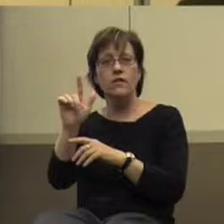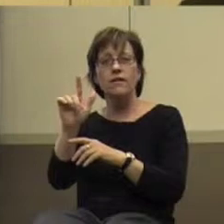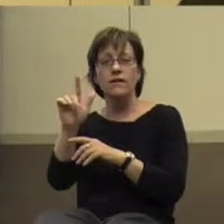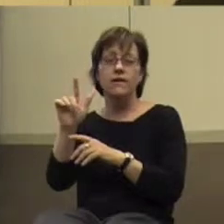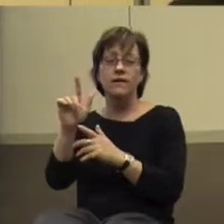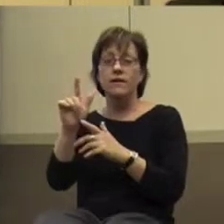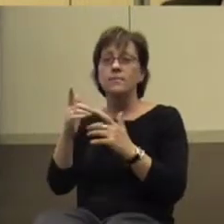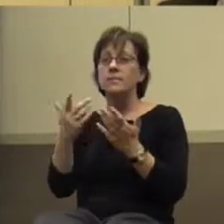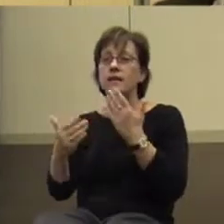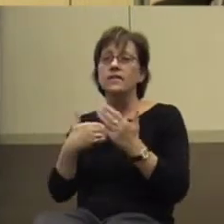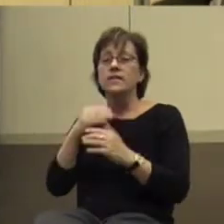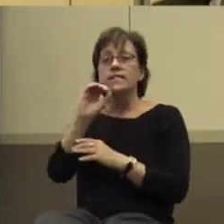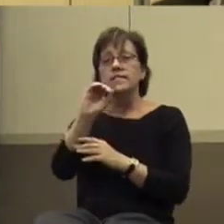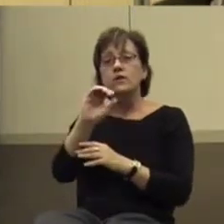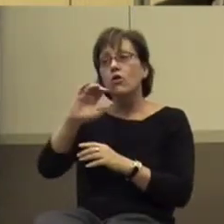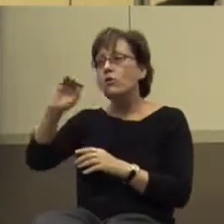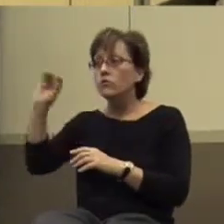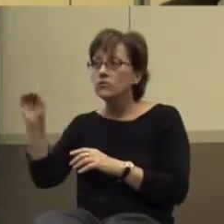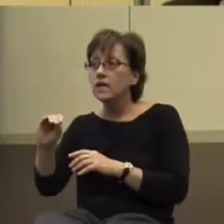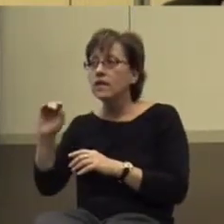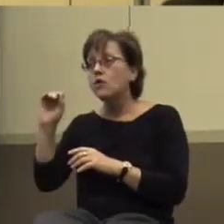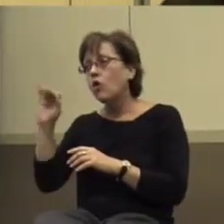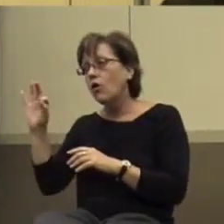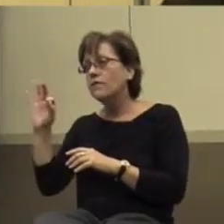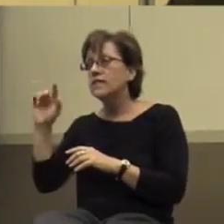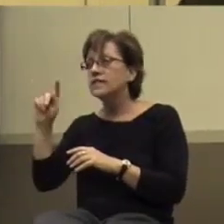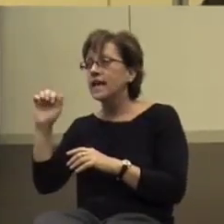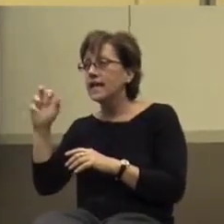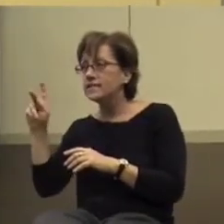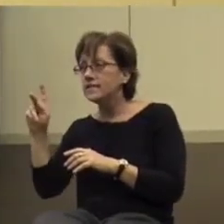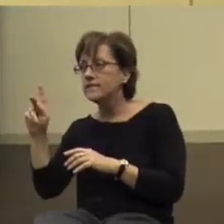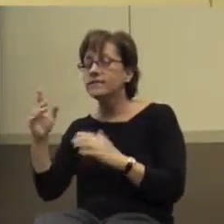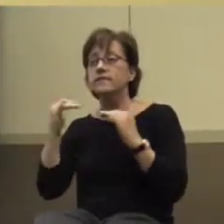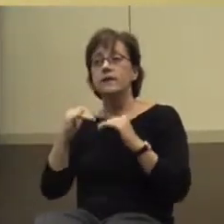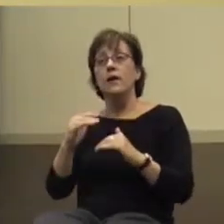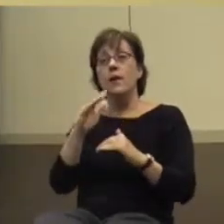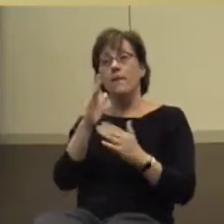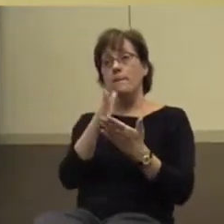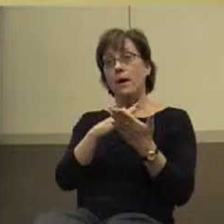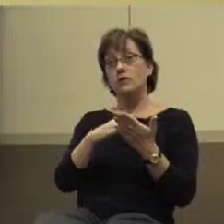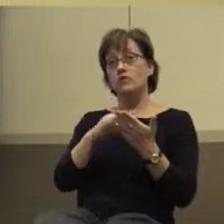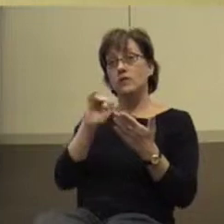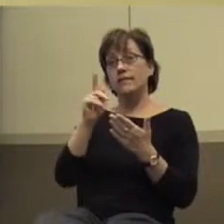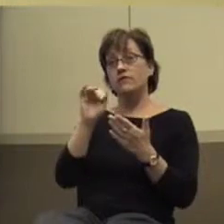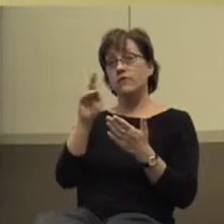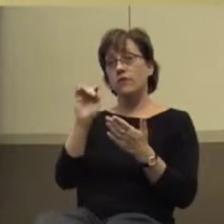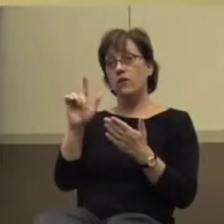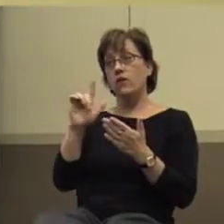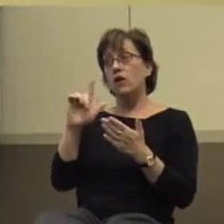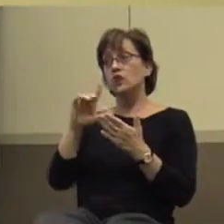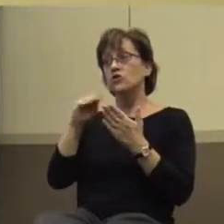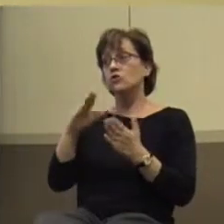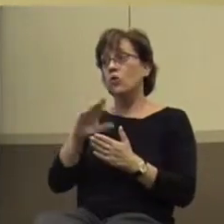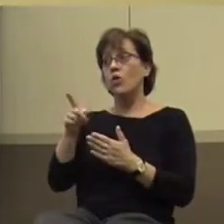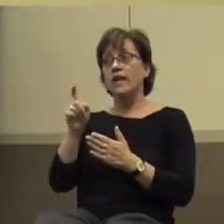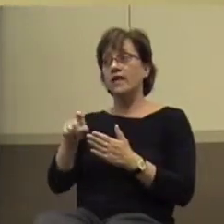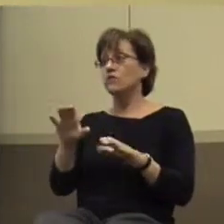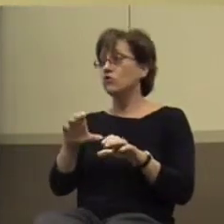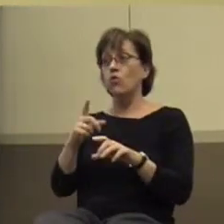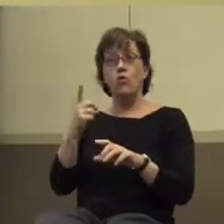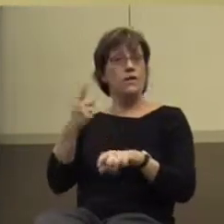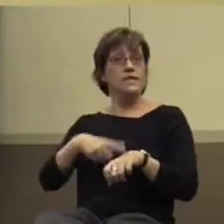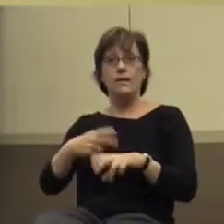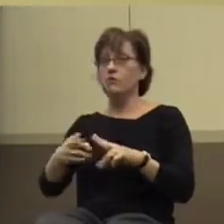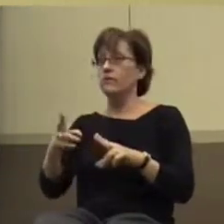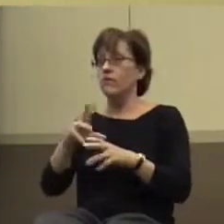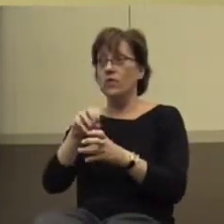Now, if you're using a partial interval, right, that the student only needs to do it one time briefly within those 15 seconds, that would be totally different, right?